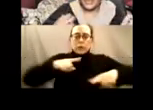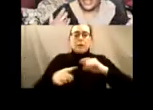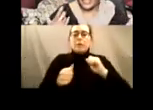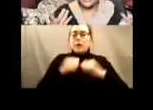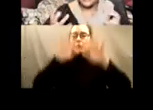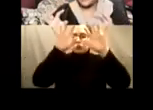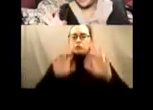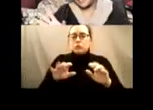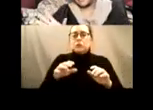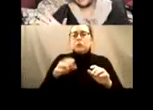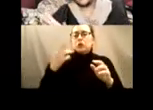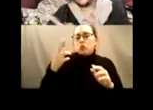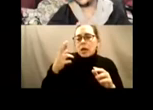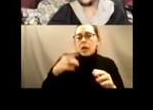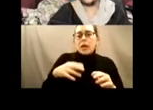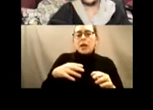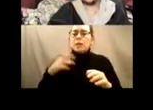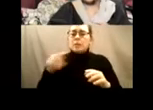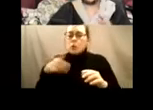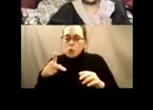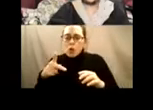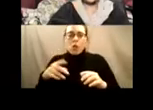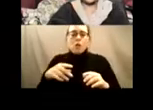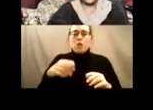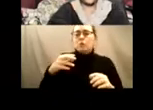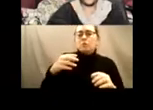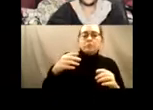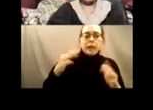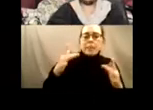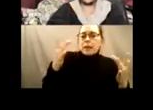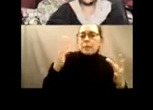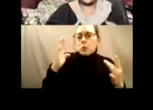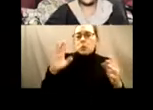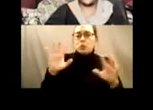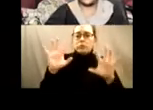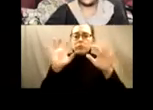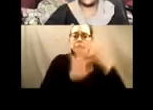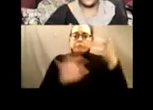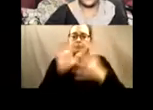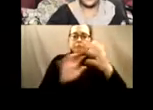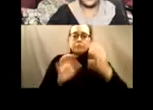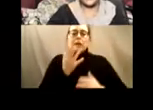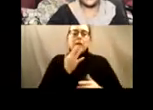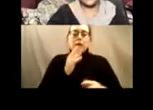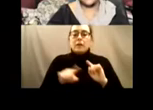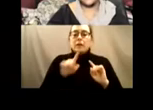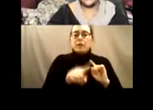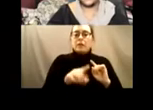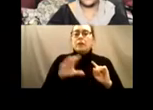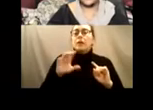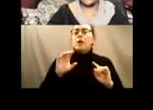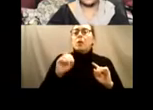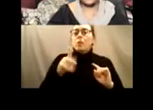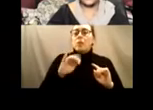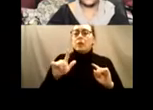dark gray, a couple of light blues, and some warmer colors. This piece is called the Opalis Gate, and it's named